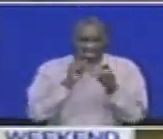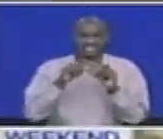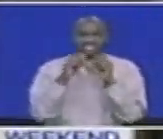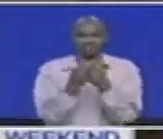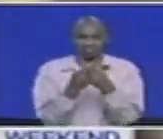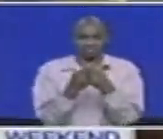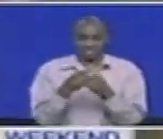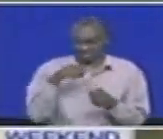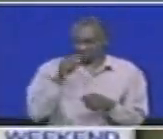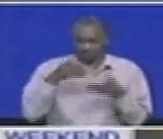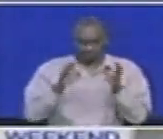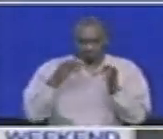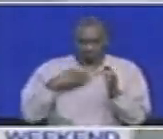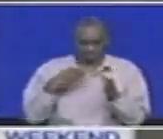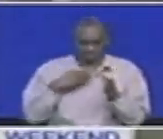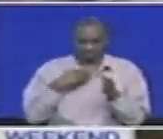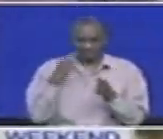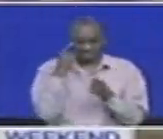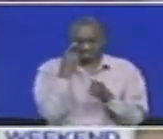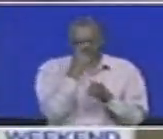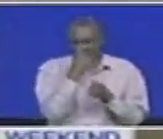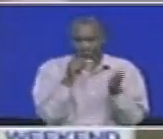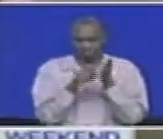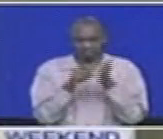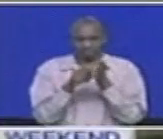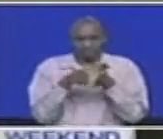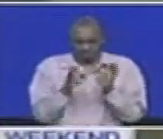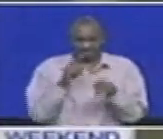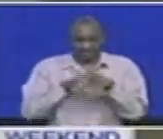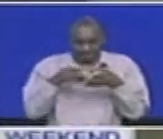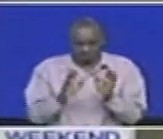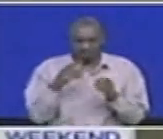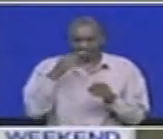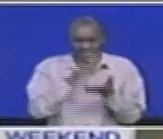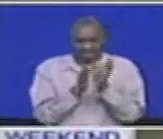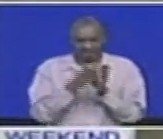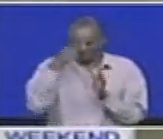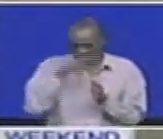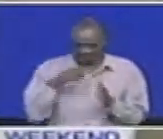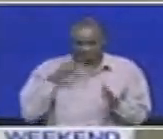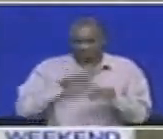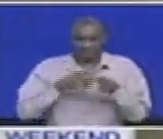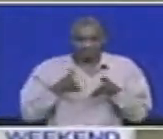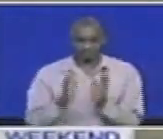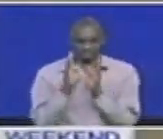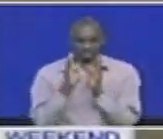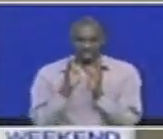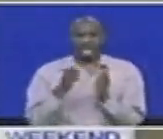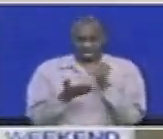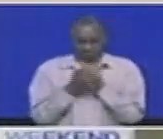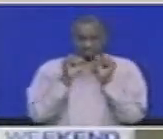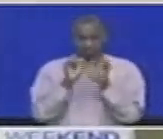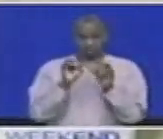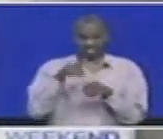She was born with premature retinopathy and has been blind her entire life. But with the help of her coach, she has